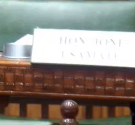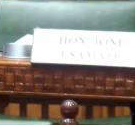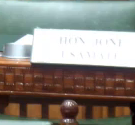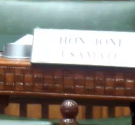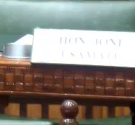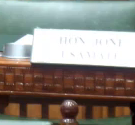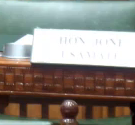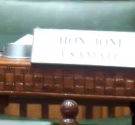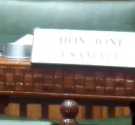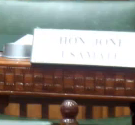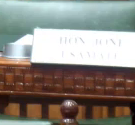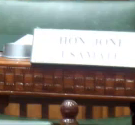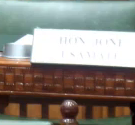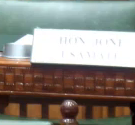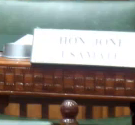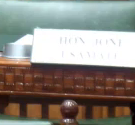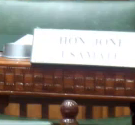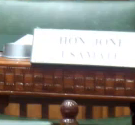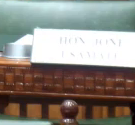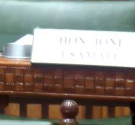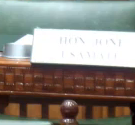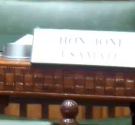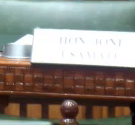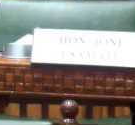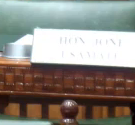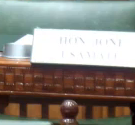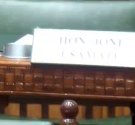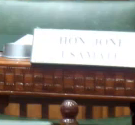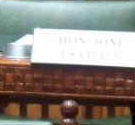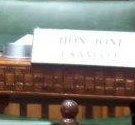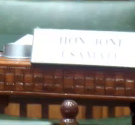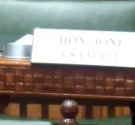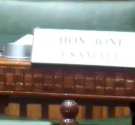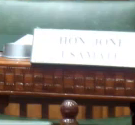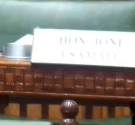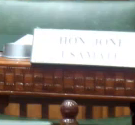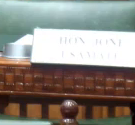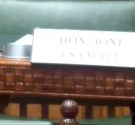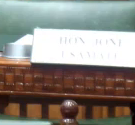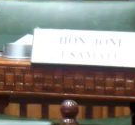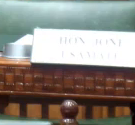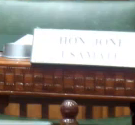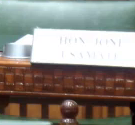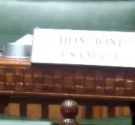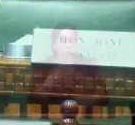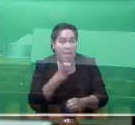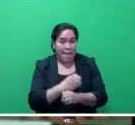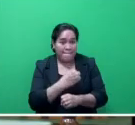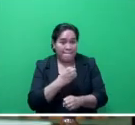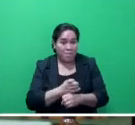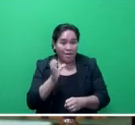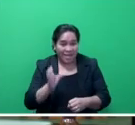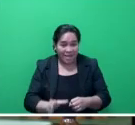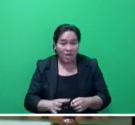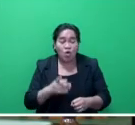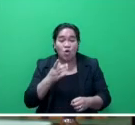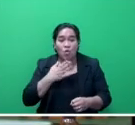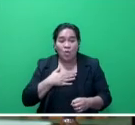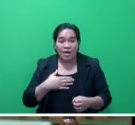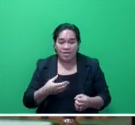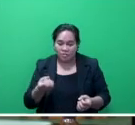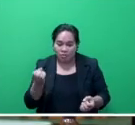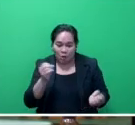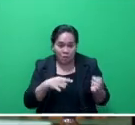the contribution rate to a total of 18% in the coming years. An employer, however, who chooses to contribute more